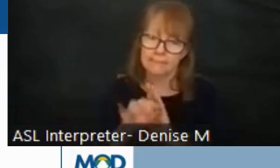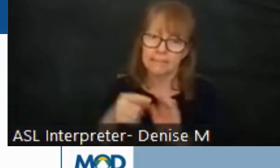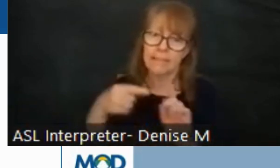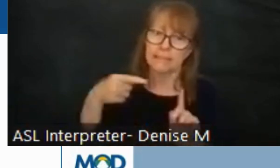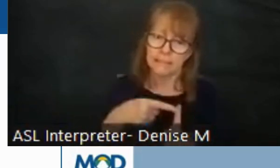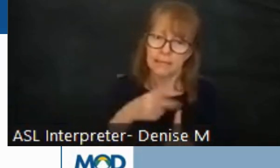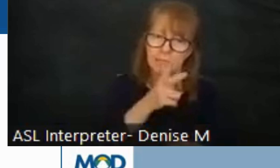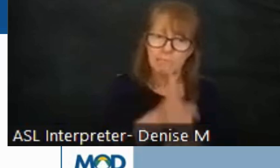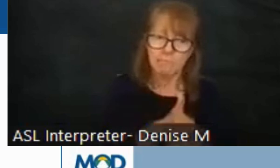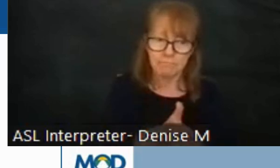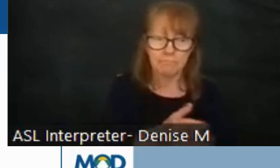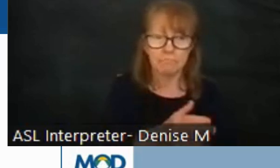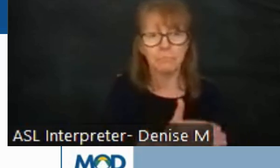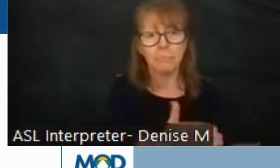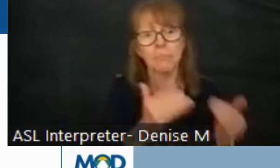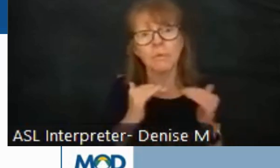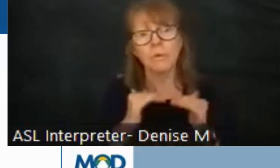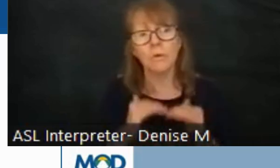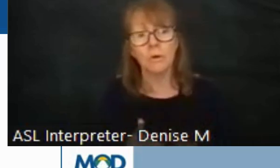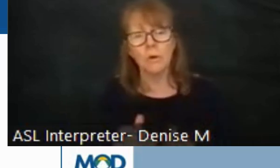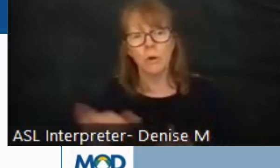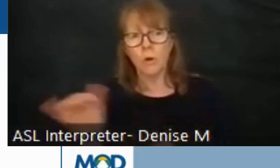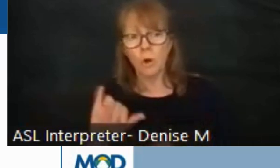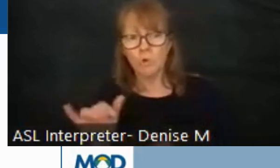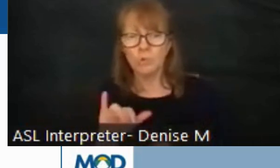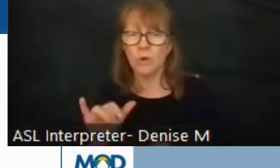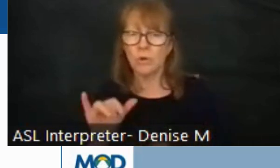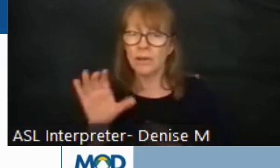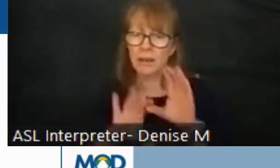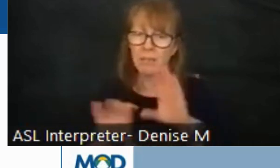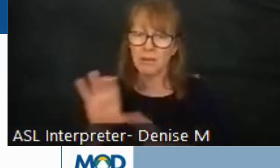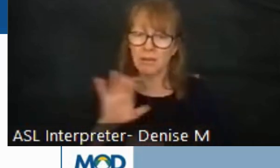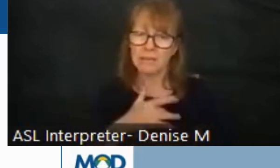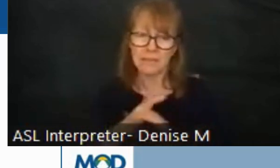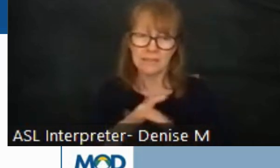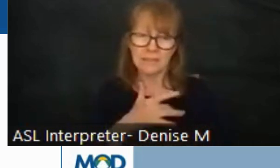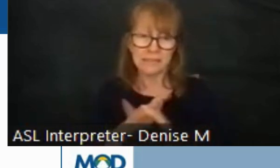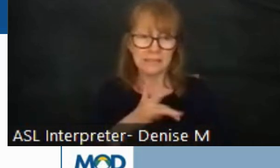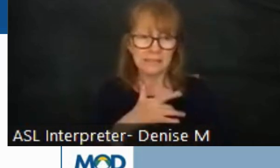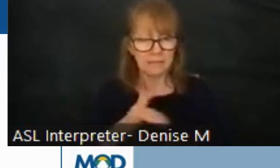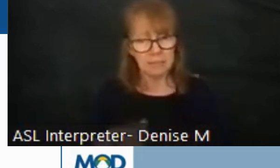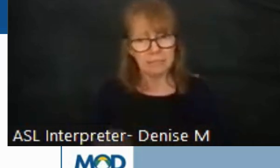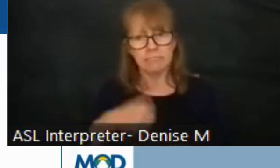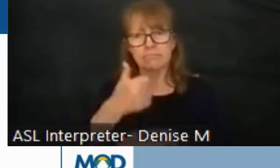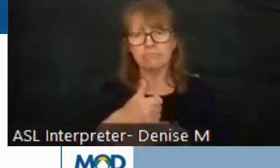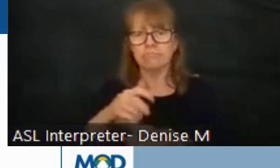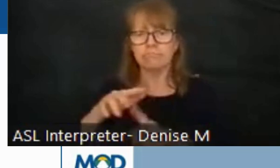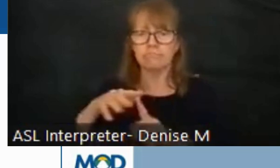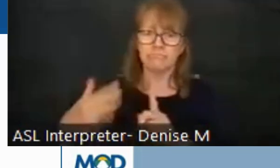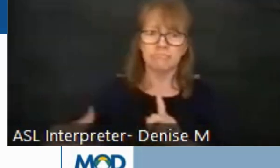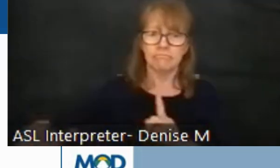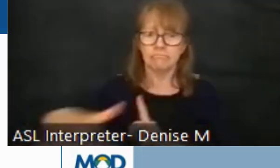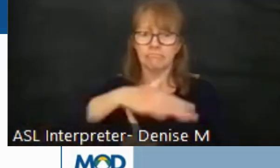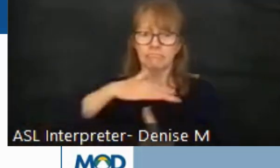for a resident with a chemical sensitivity who otherwise wouldn't be able to utilize any of the amenities